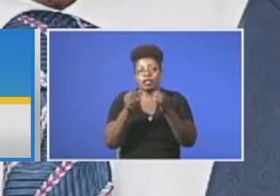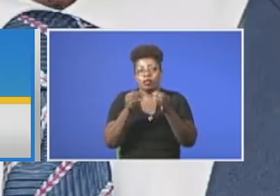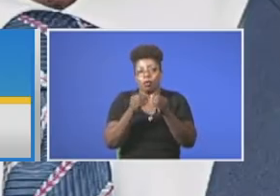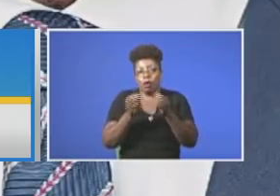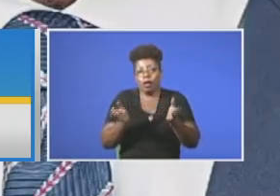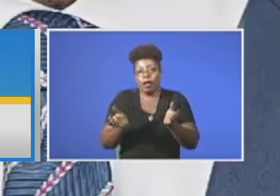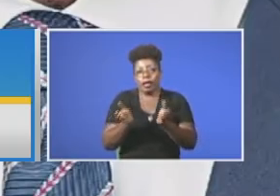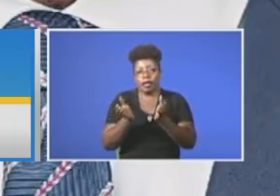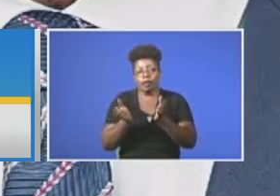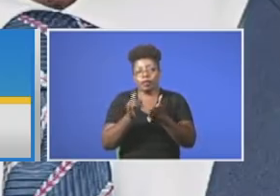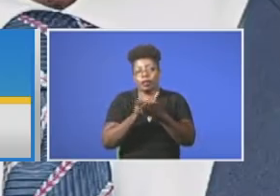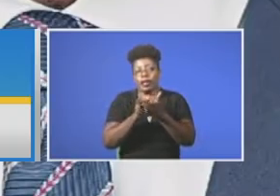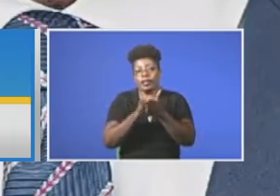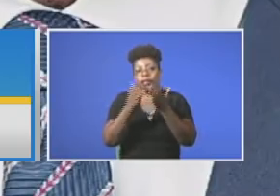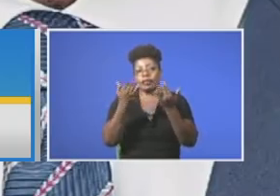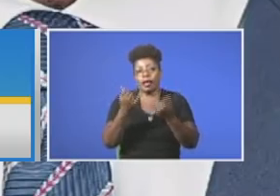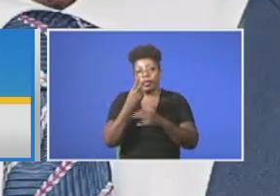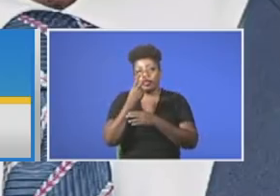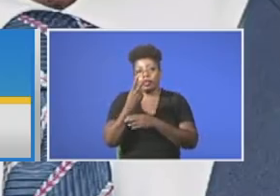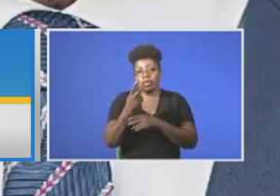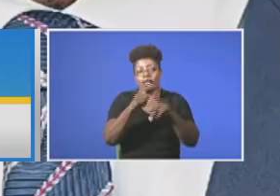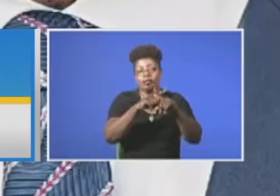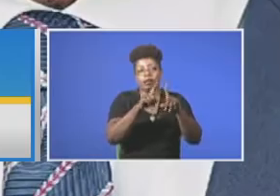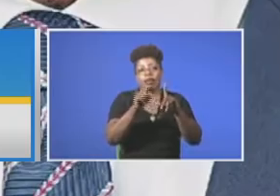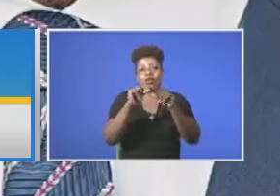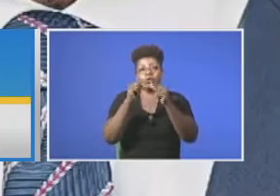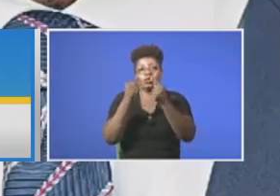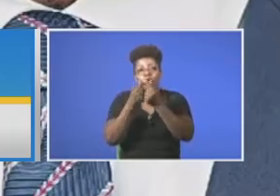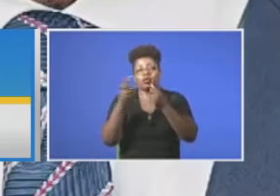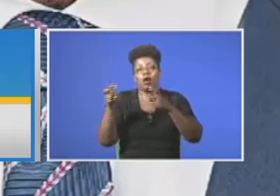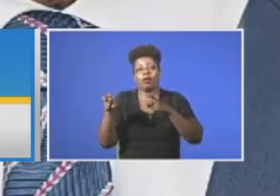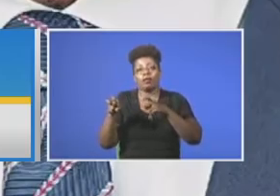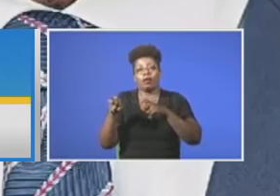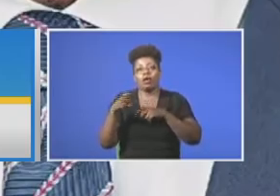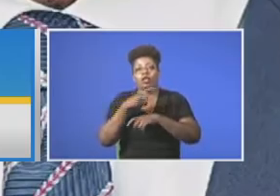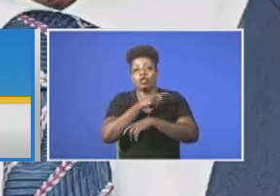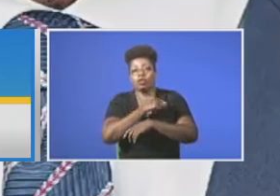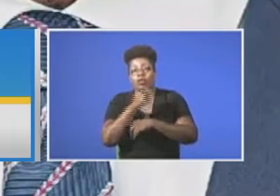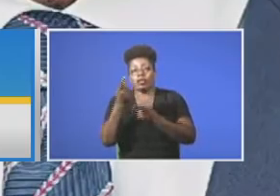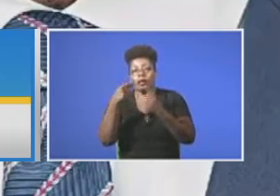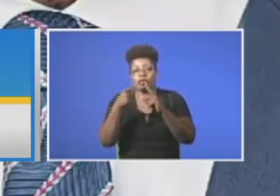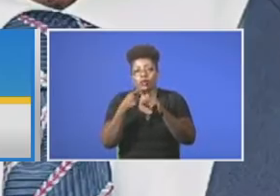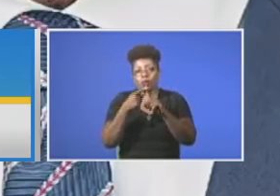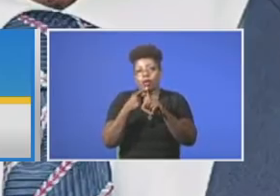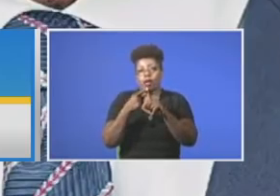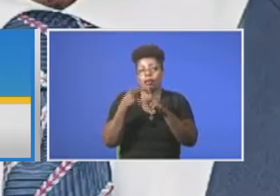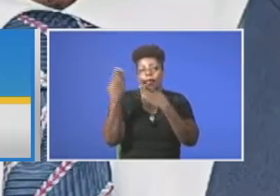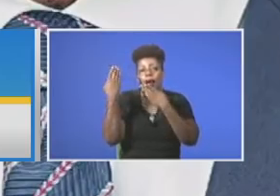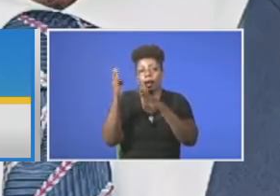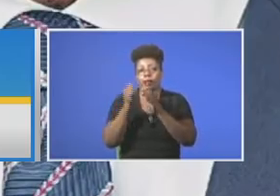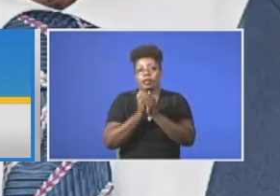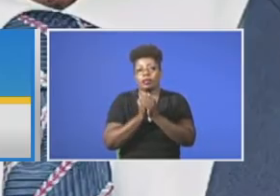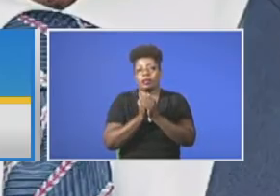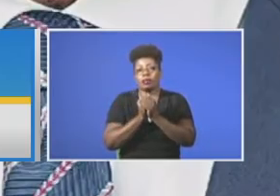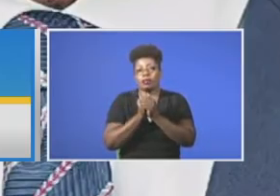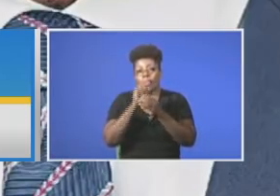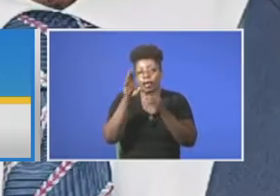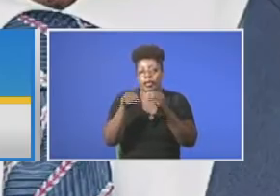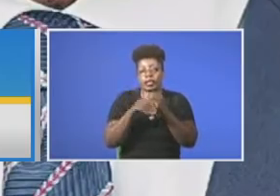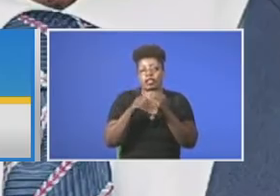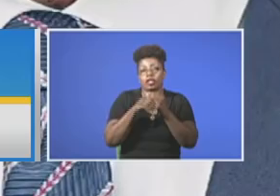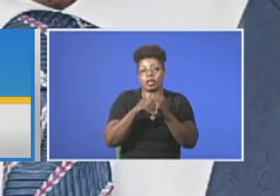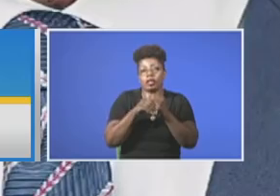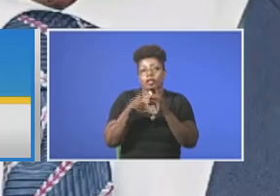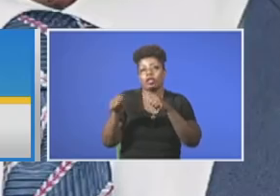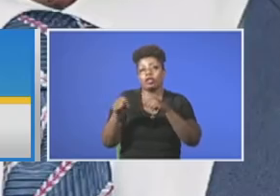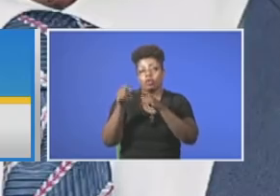encouraging is that there are now seeing diversified groups of tourists coming to the Bahamas. Culmer pointed out that traditionally the country's tourism